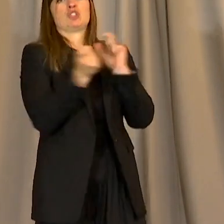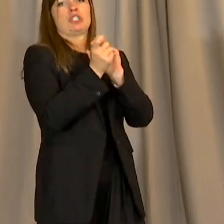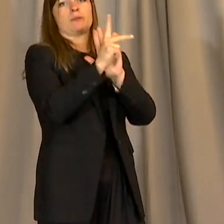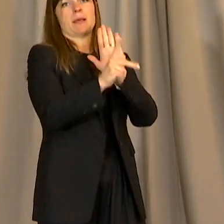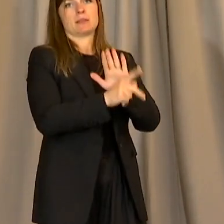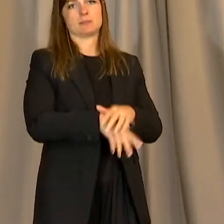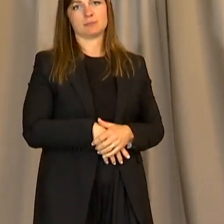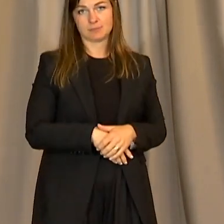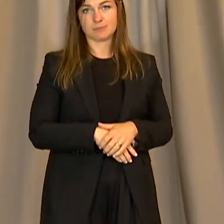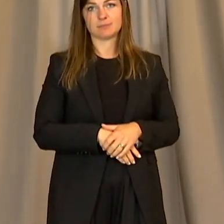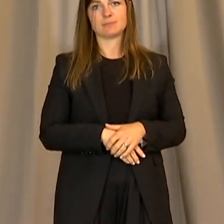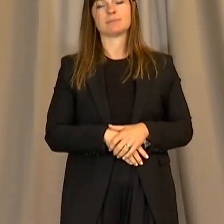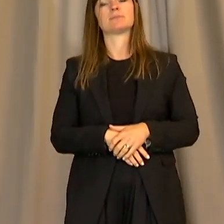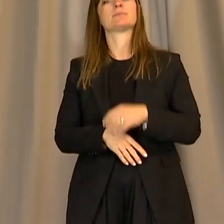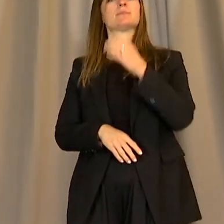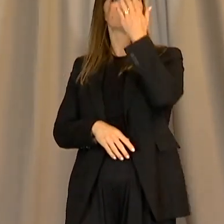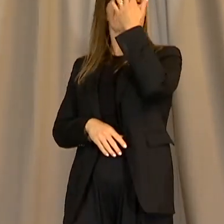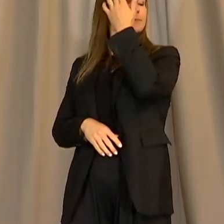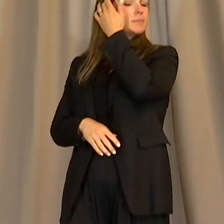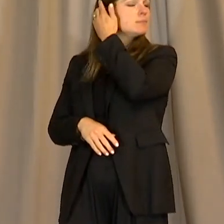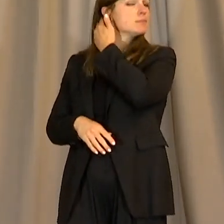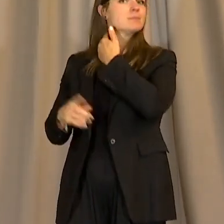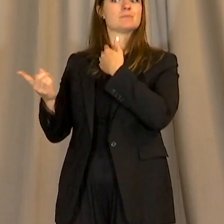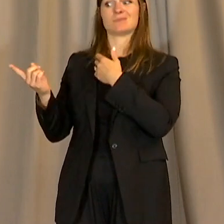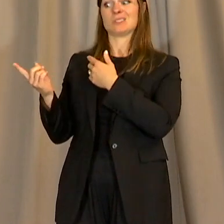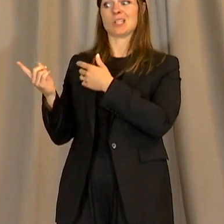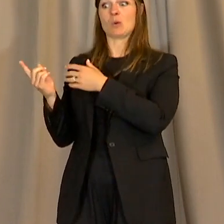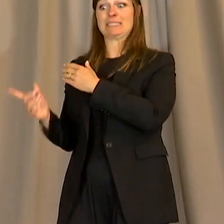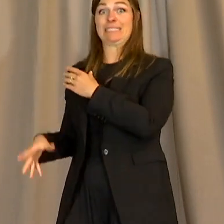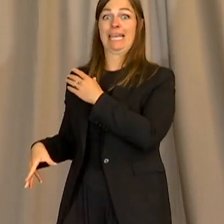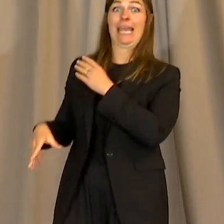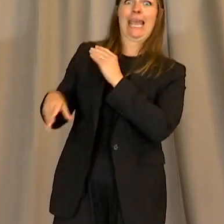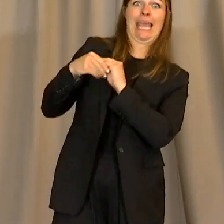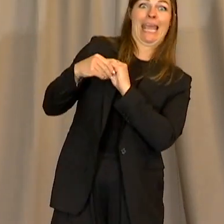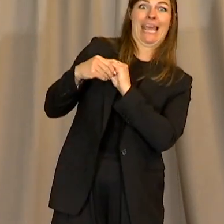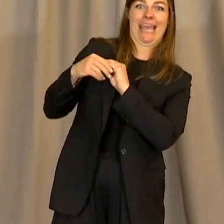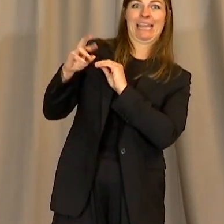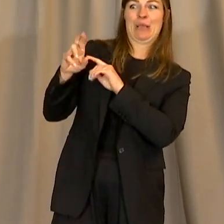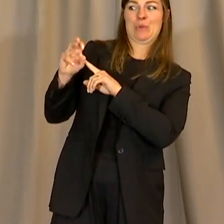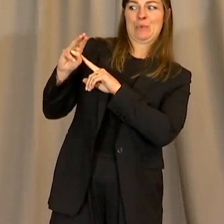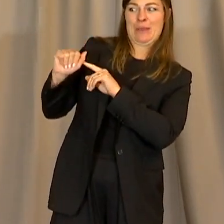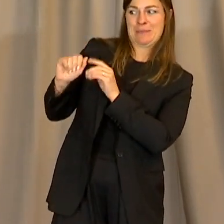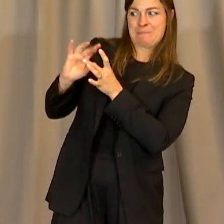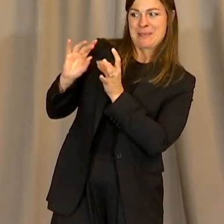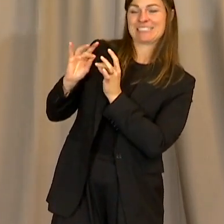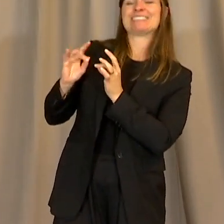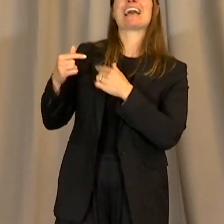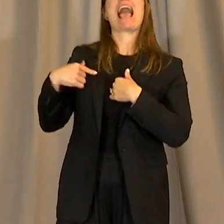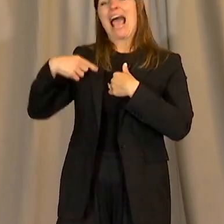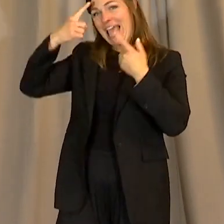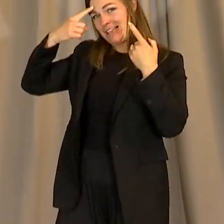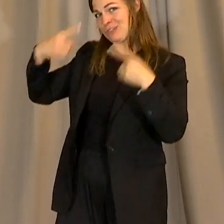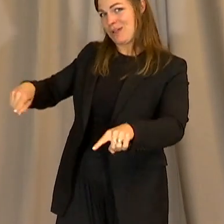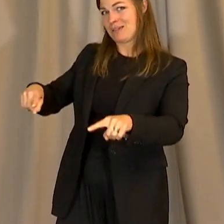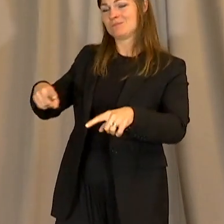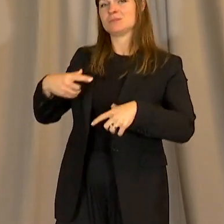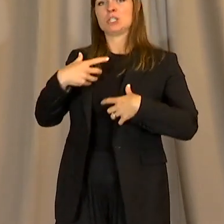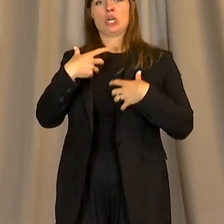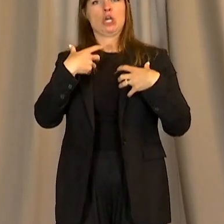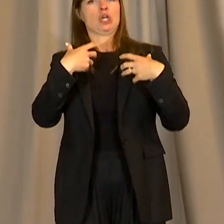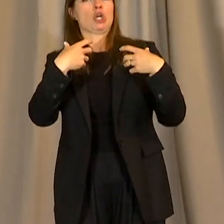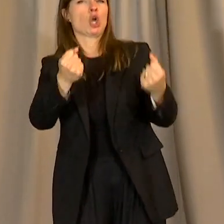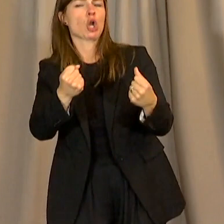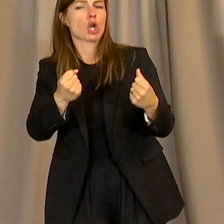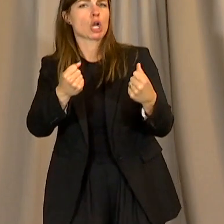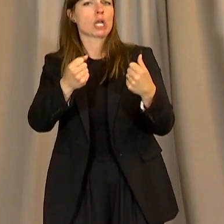To go along with what Dr. Rema is saying, I agree. When she talked about courage, when she talked